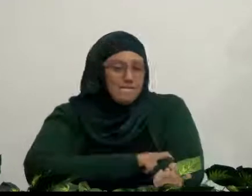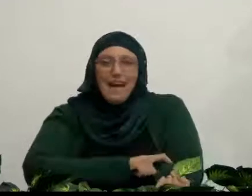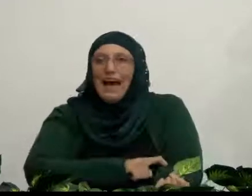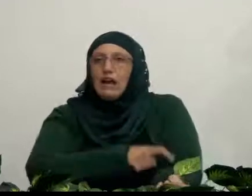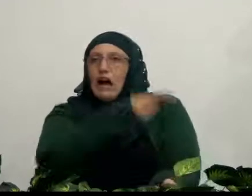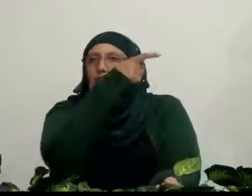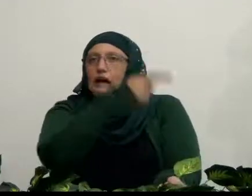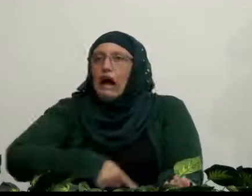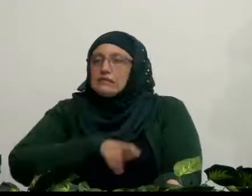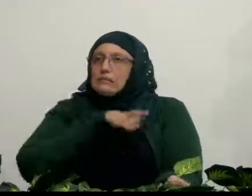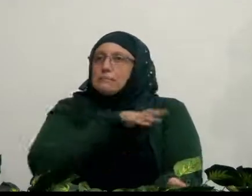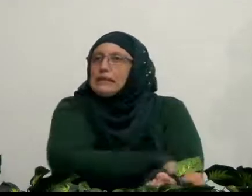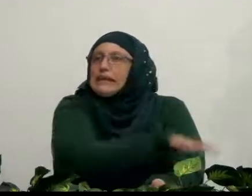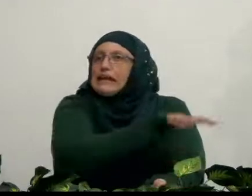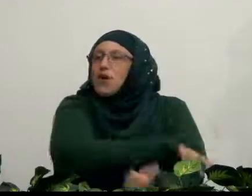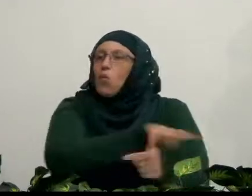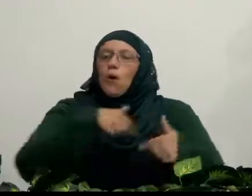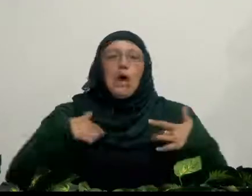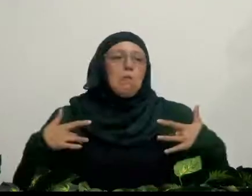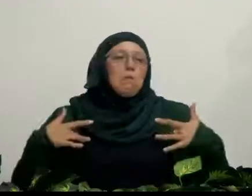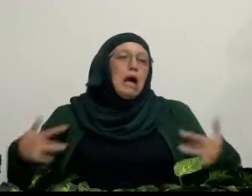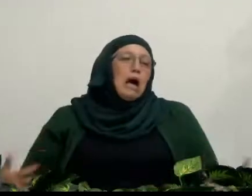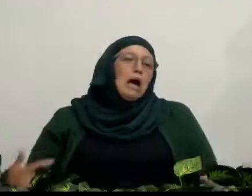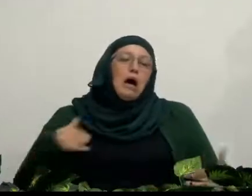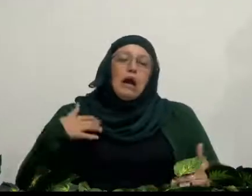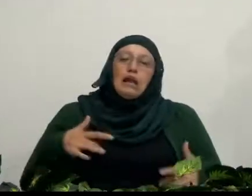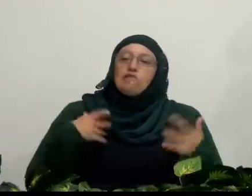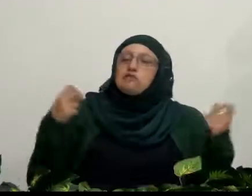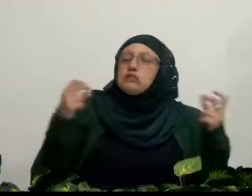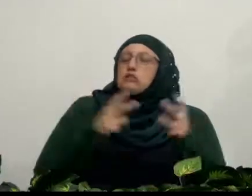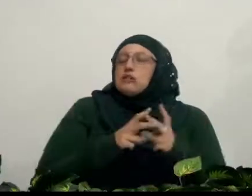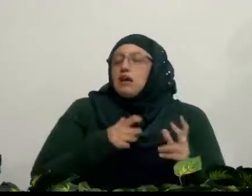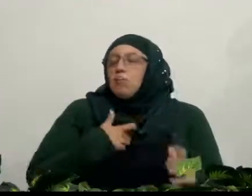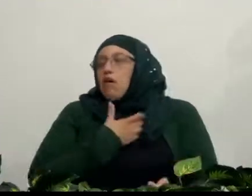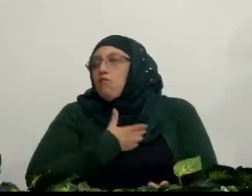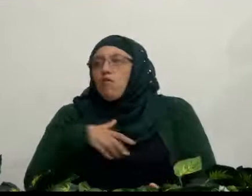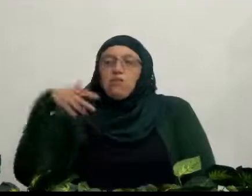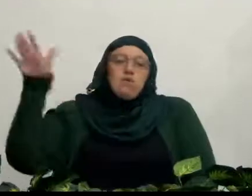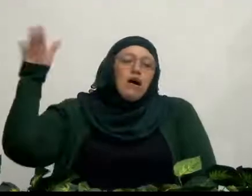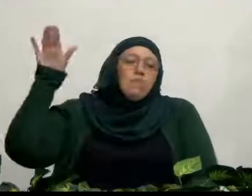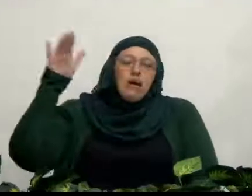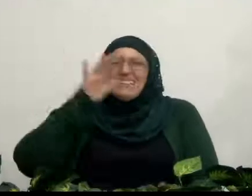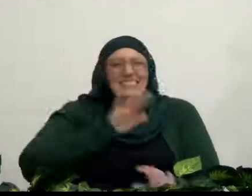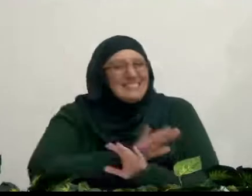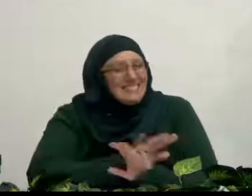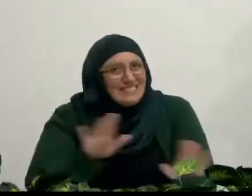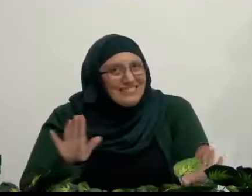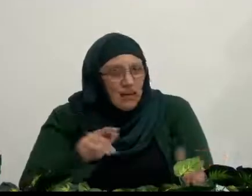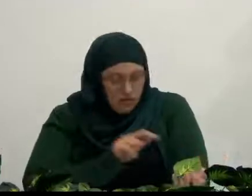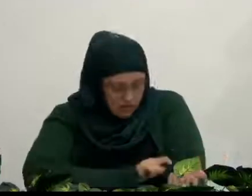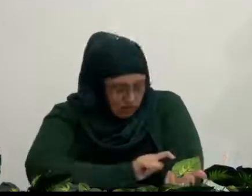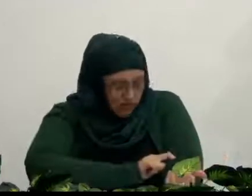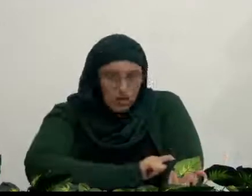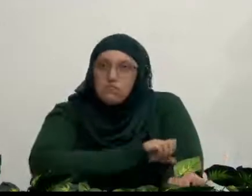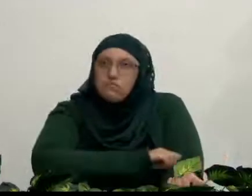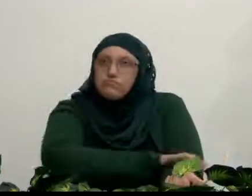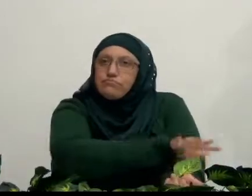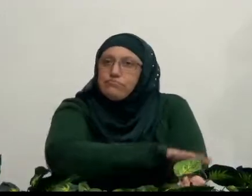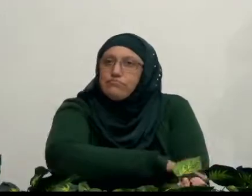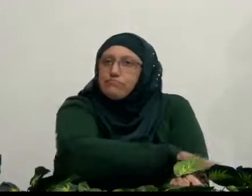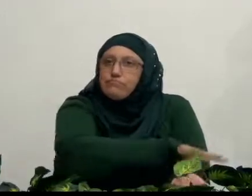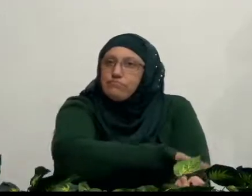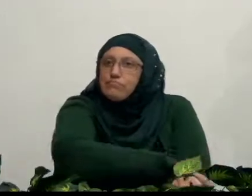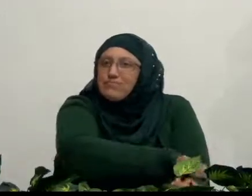a big disaster. But I live here in Sydney comfortably. Why should I care? Or I only send my